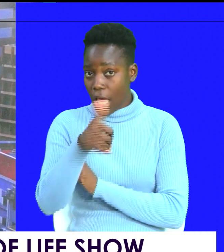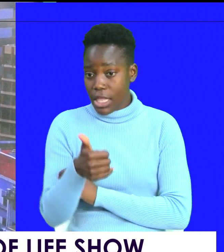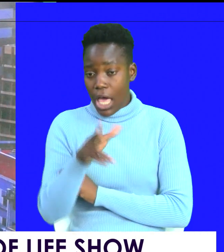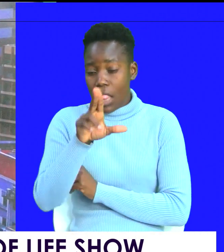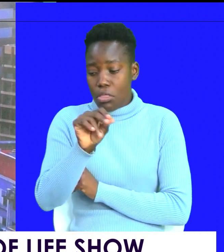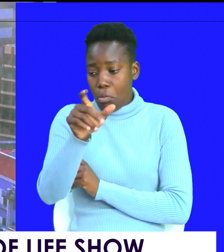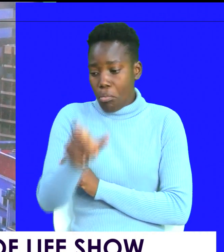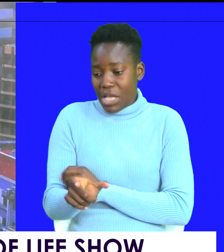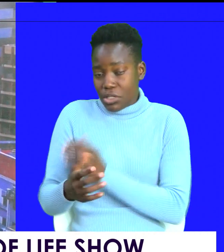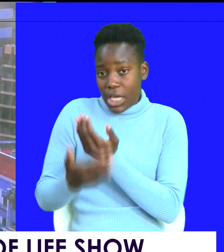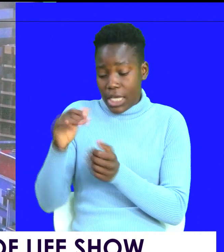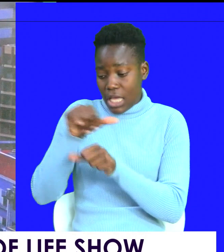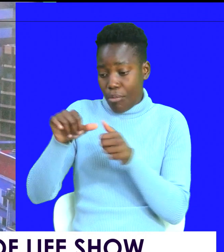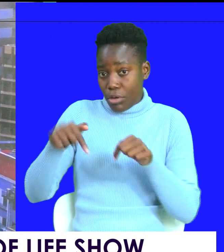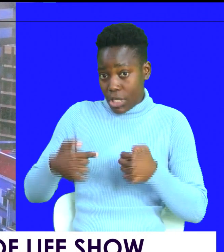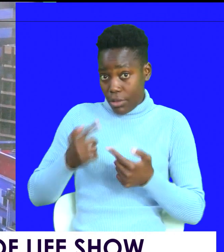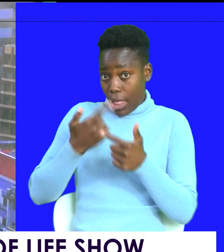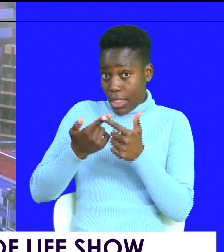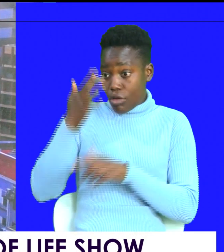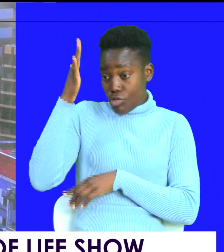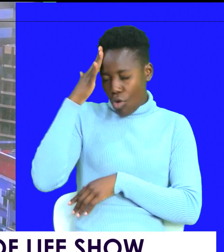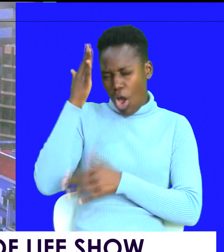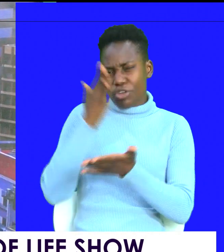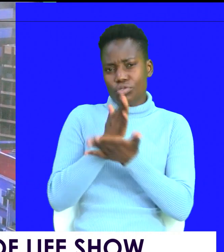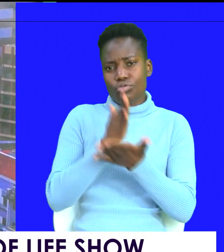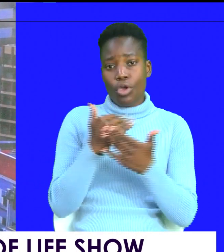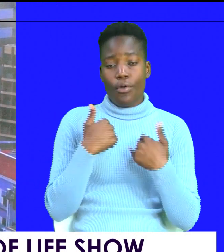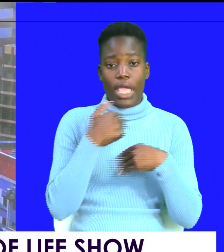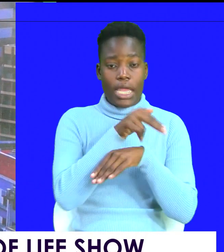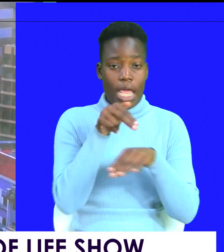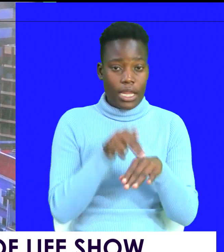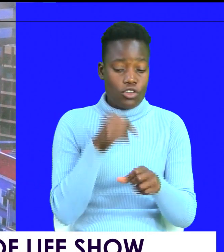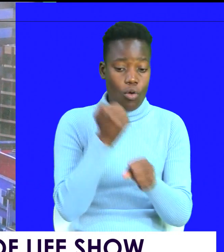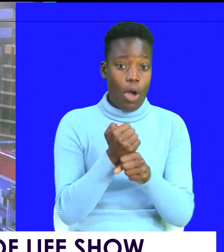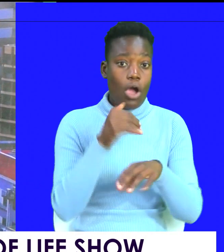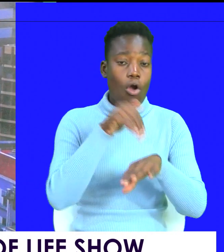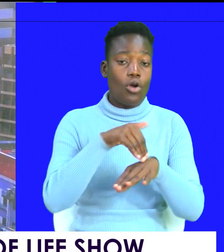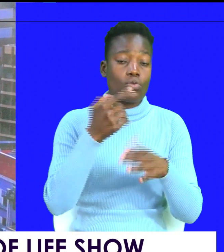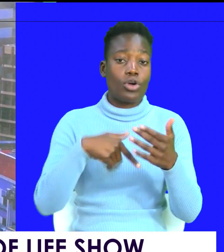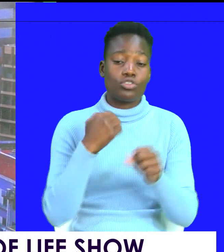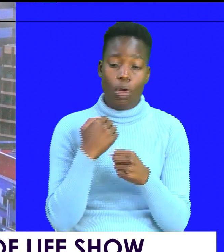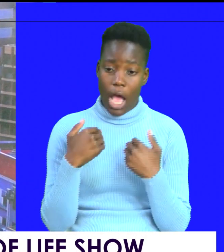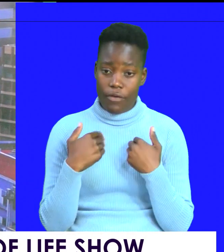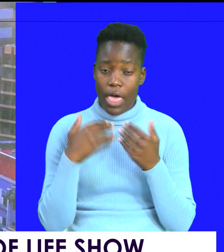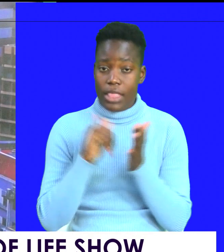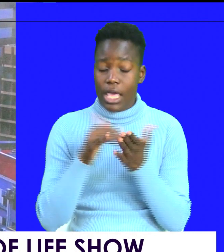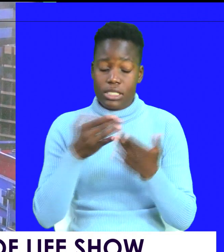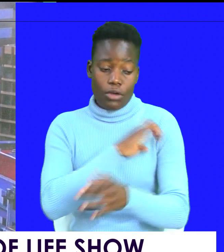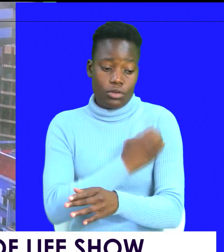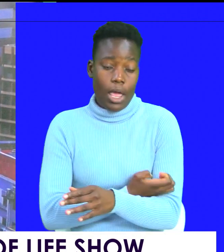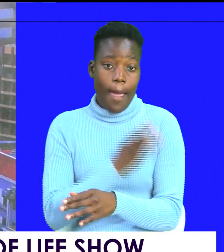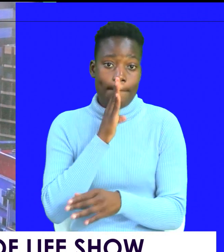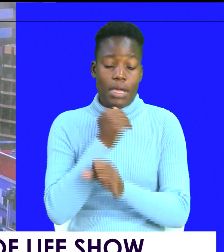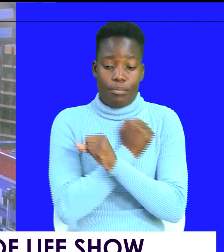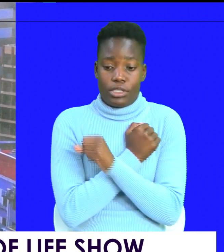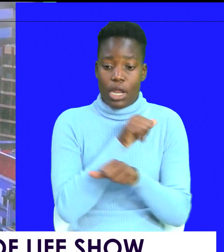nobody cares about us. That's when we realize we had a nation with us. Work on what you have. That is how to energize. Be